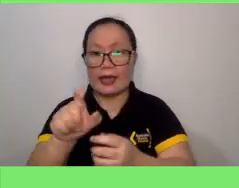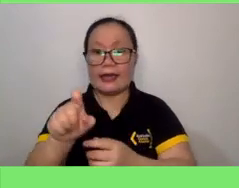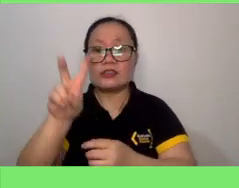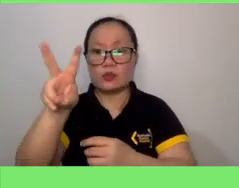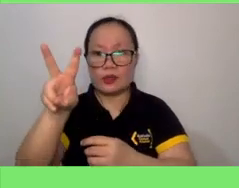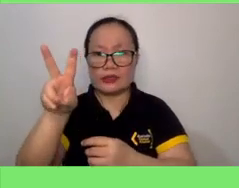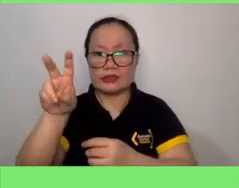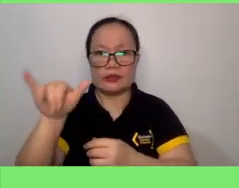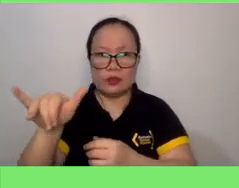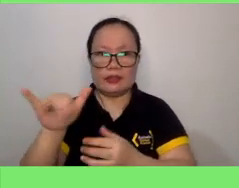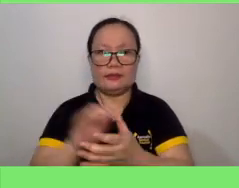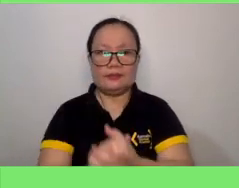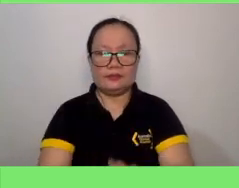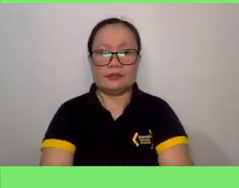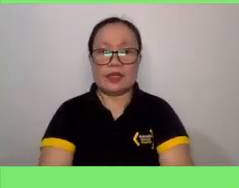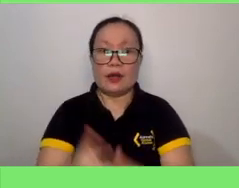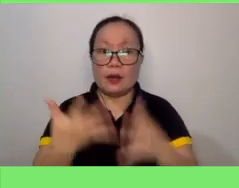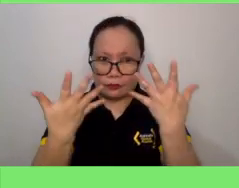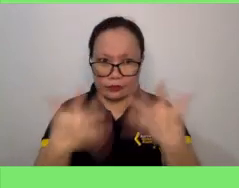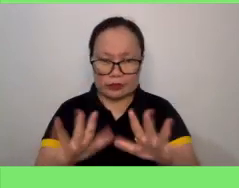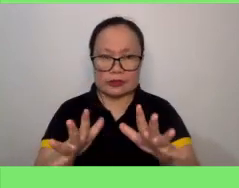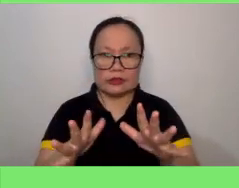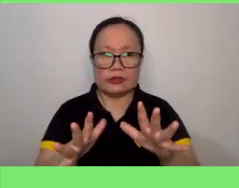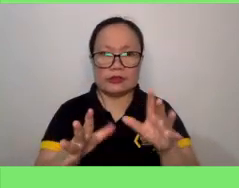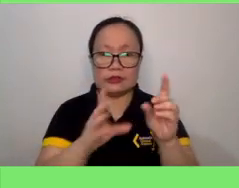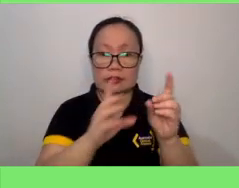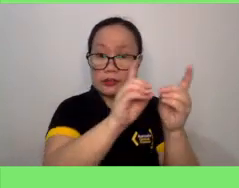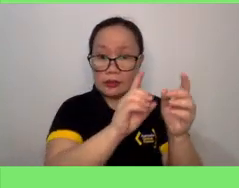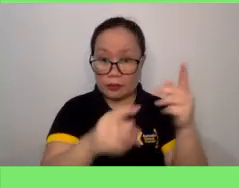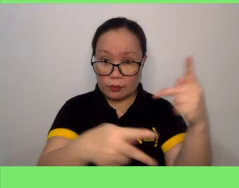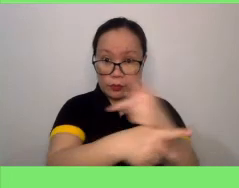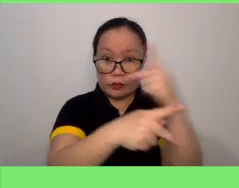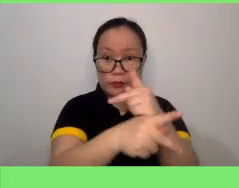squared y. Now, after i-multiply or